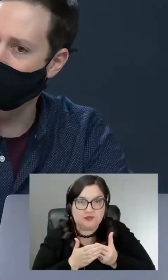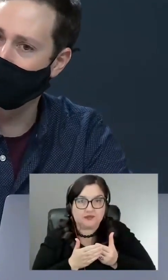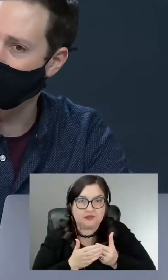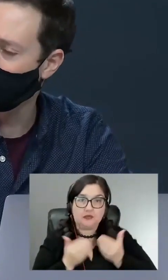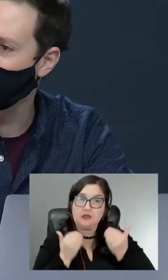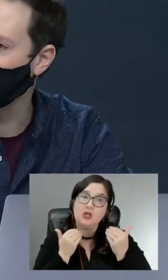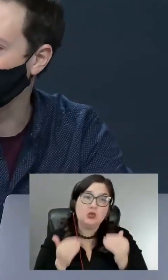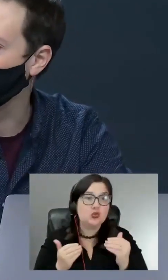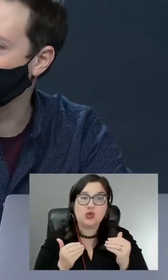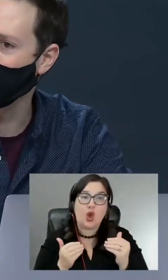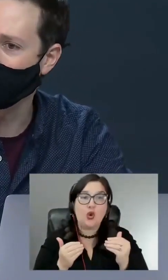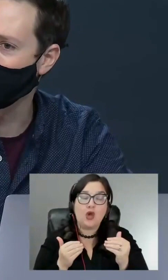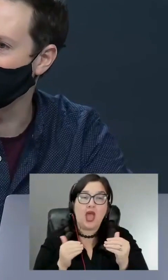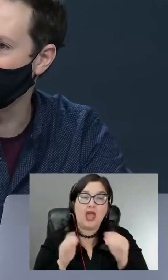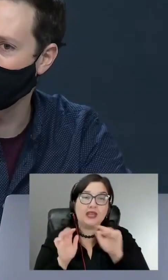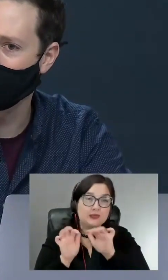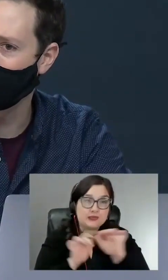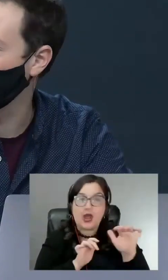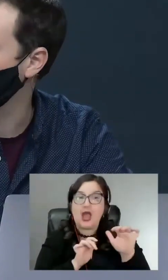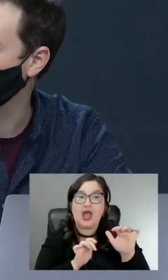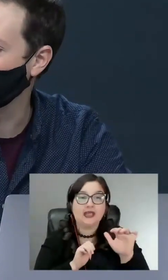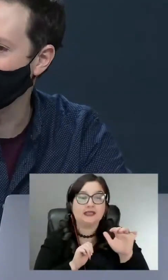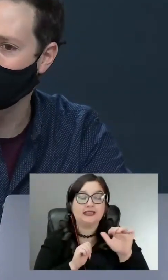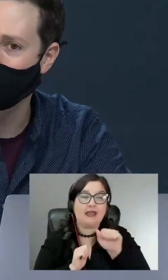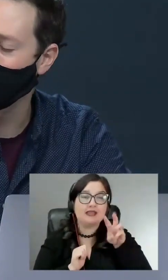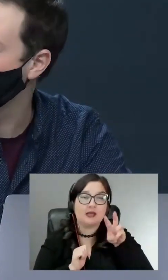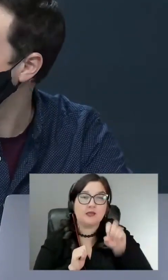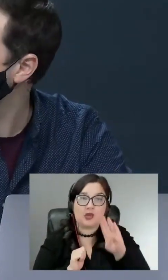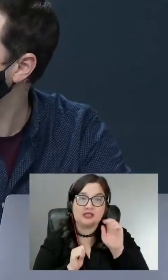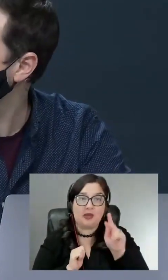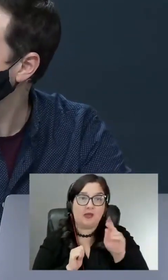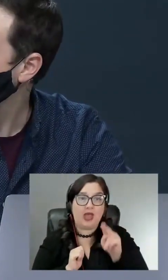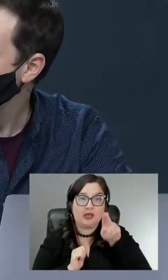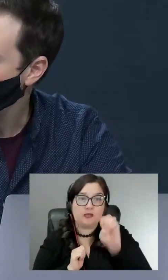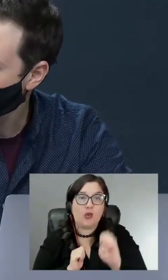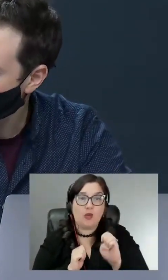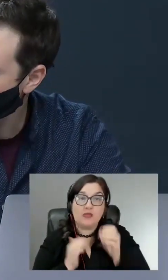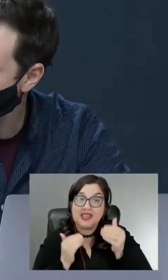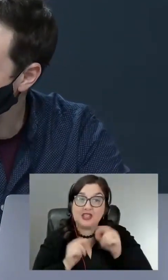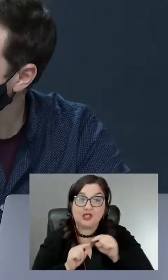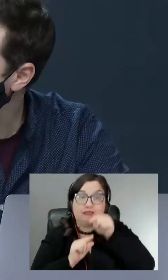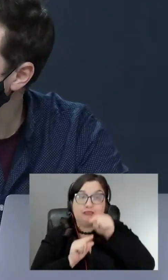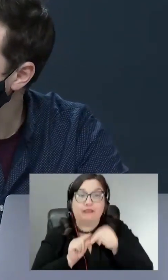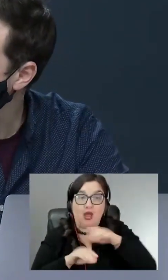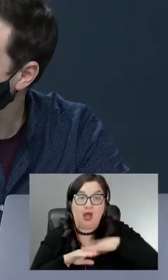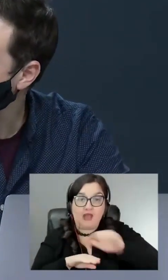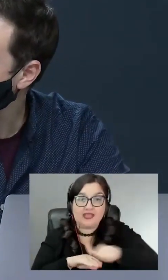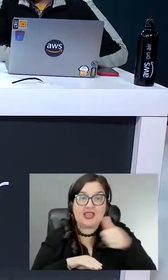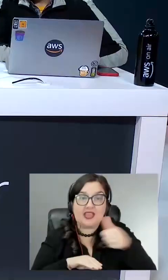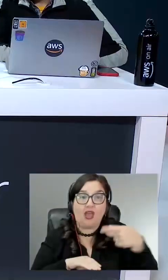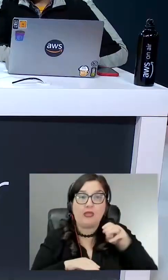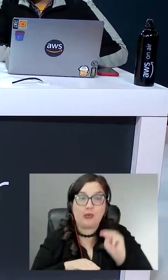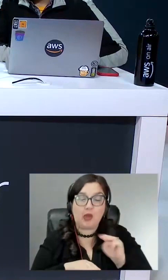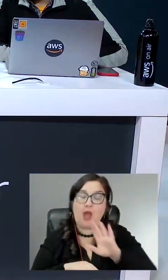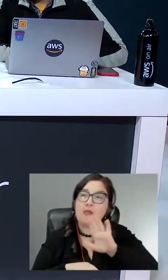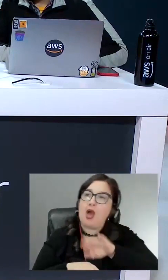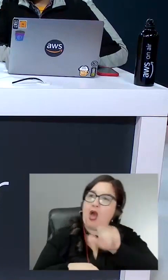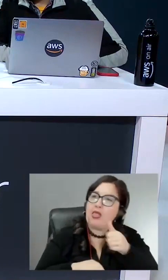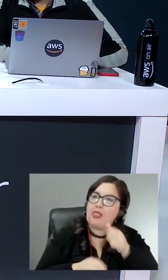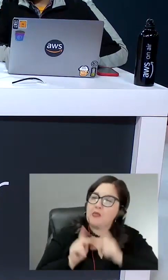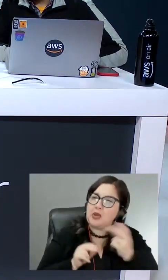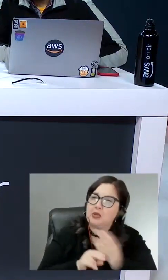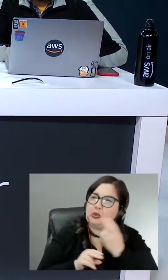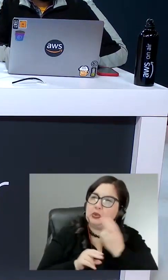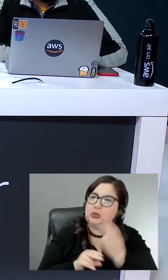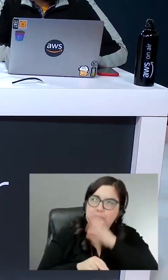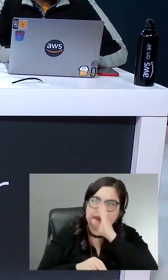to the next Direct Connect location and you're on your other on-prem. So a lot of people are using Direct Connect. So how hard is it to deploy SiteLink if you're